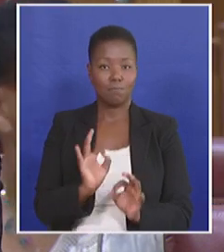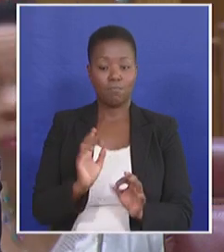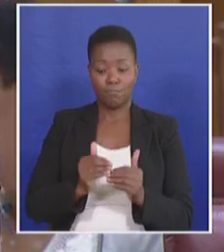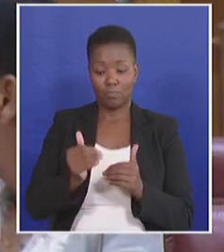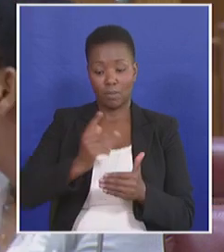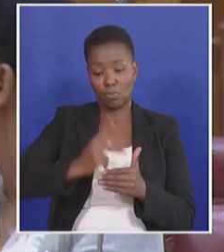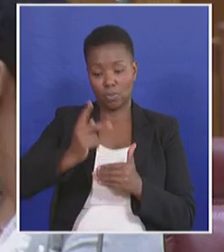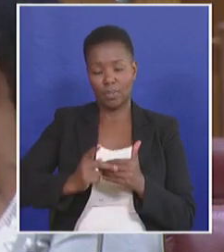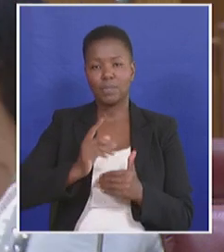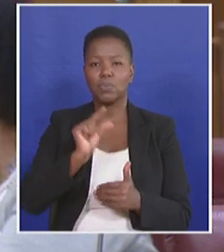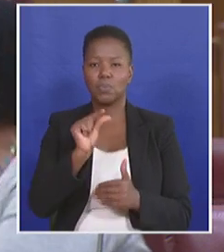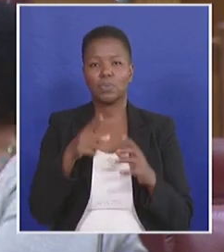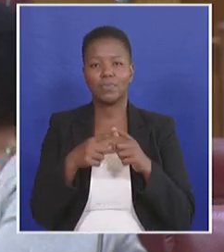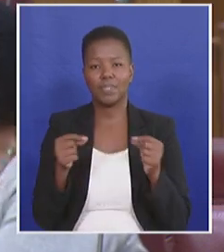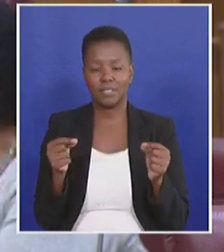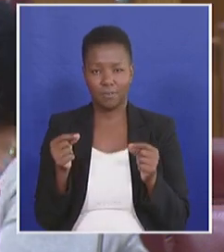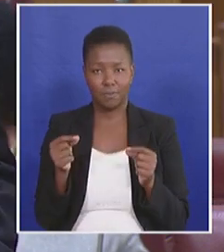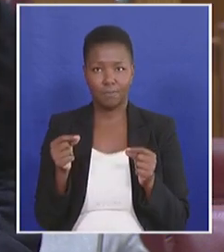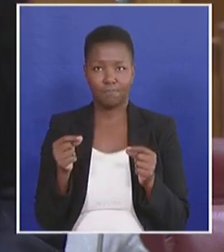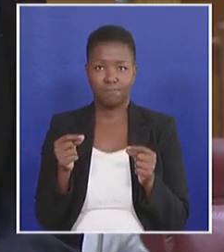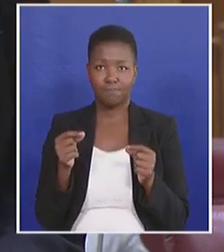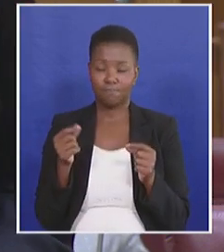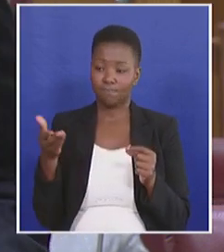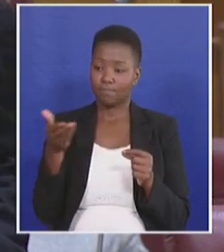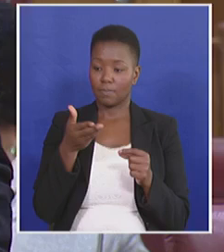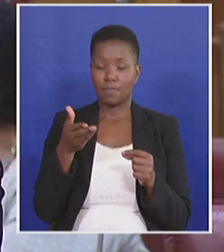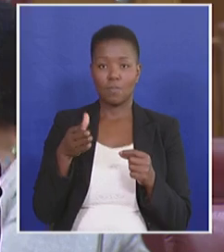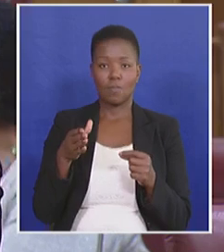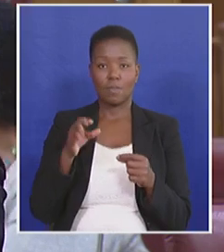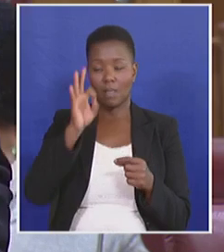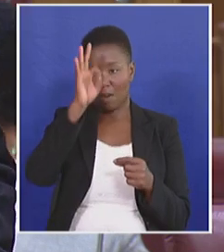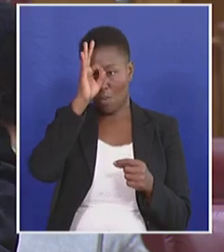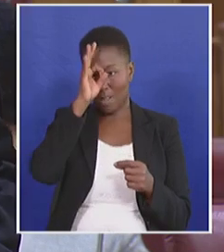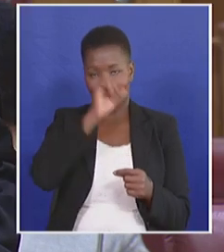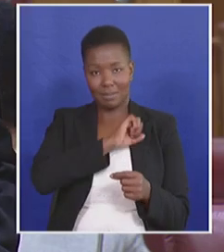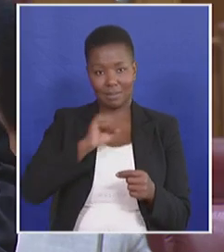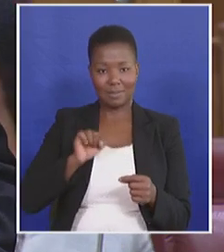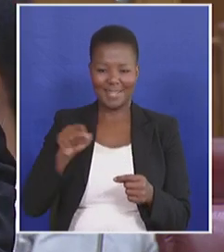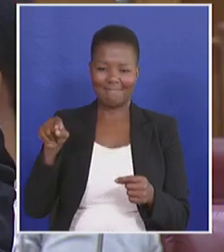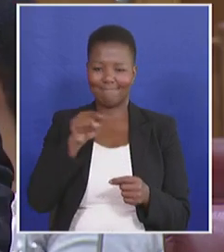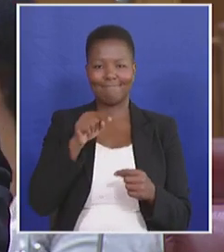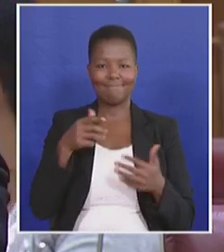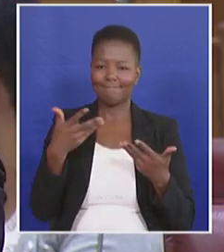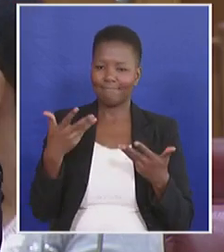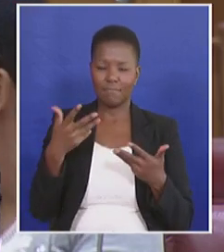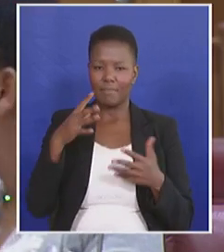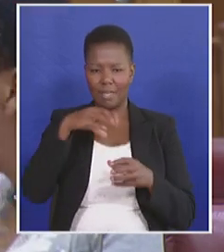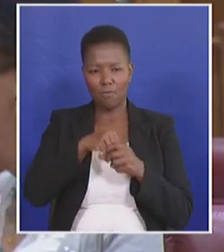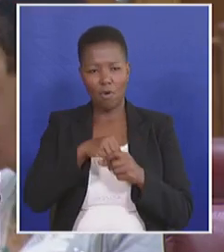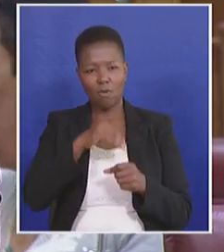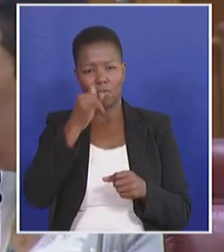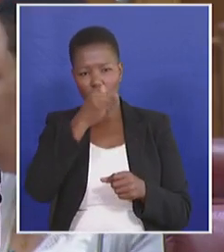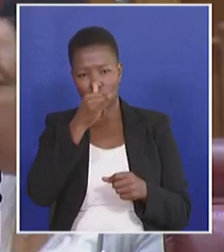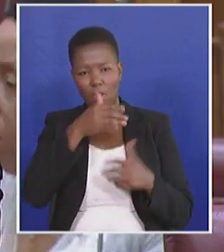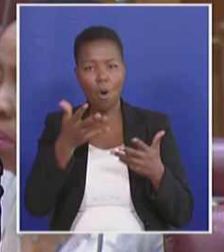complete. The members who are unfit to be part of SAPS due to criminal activities or any other form